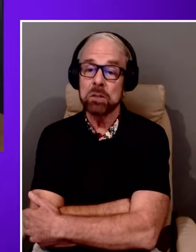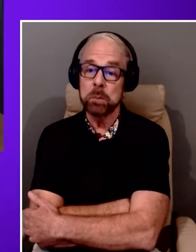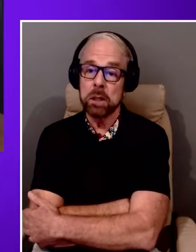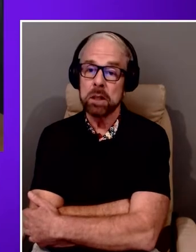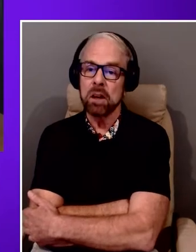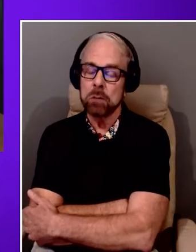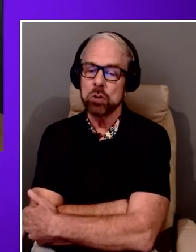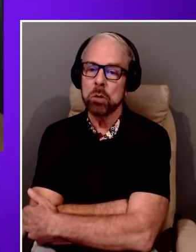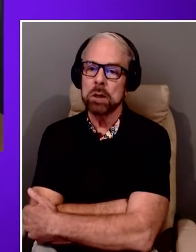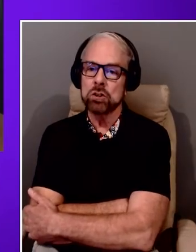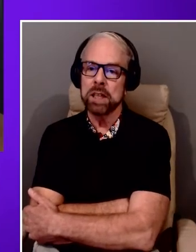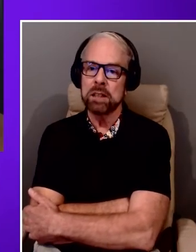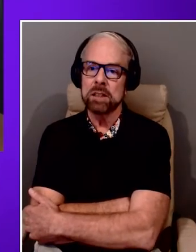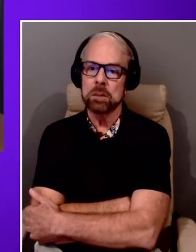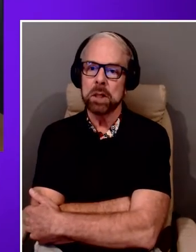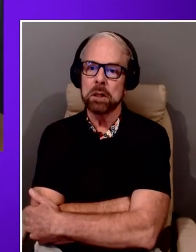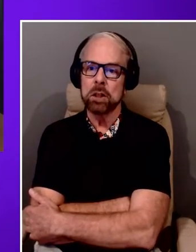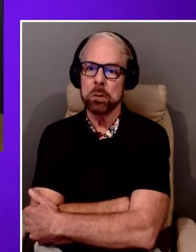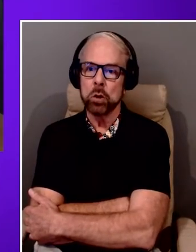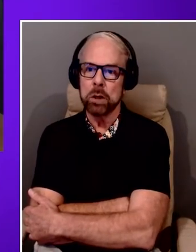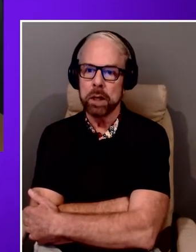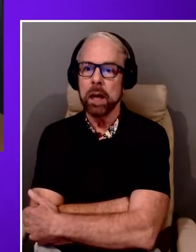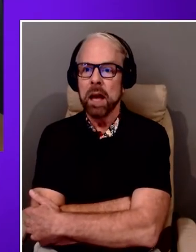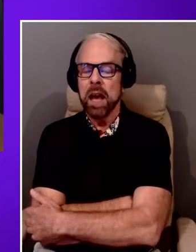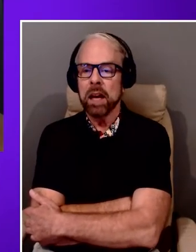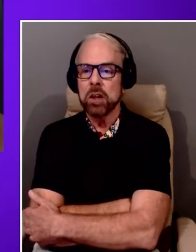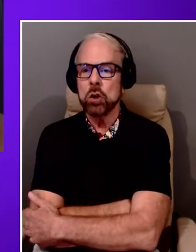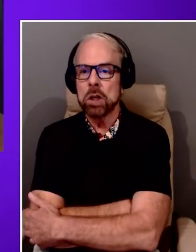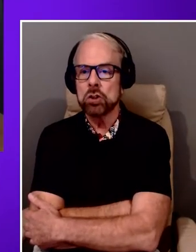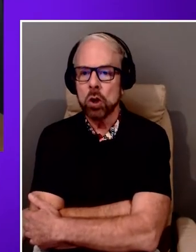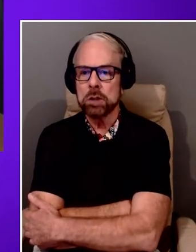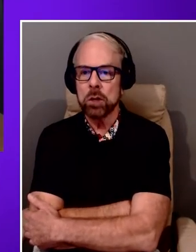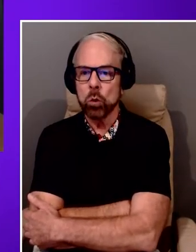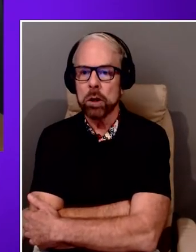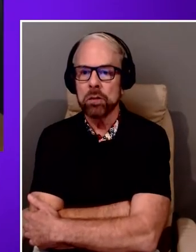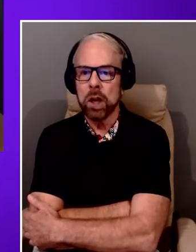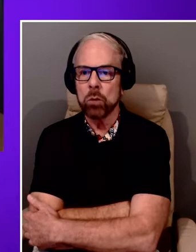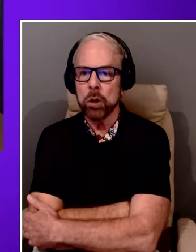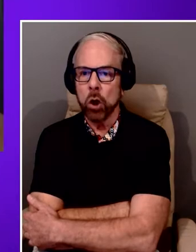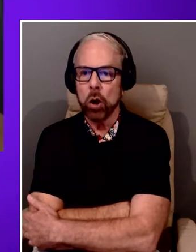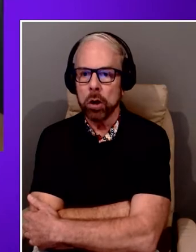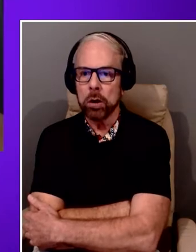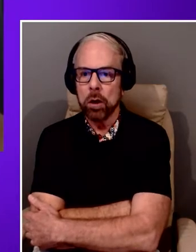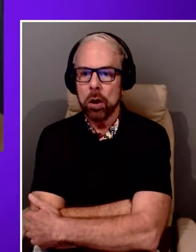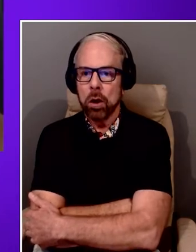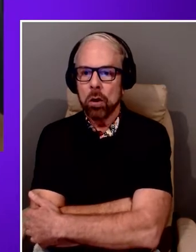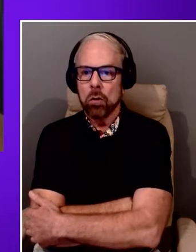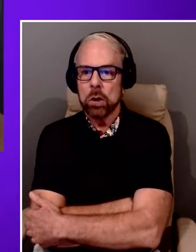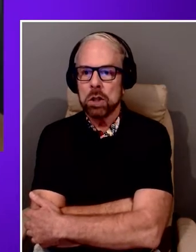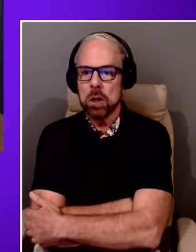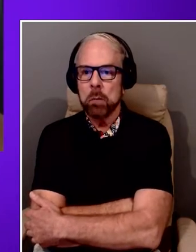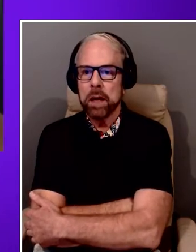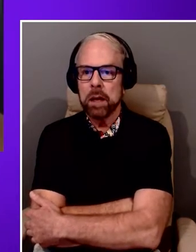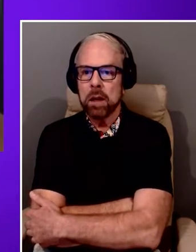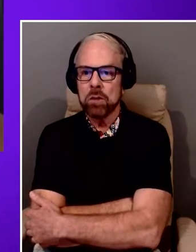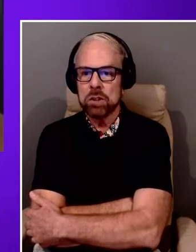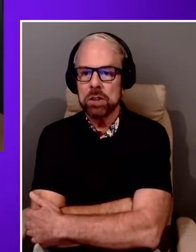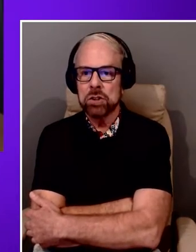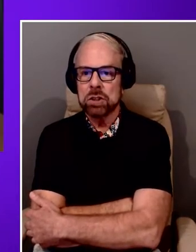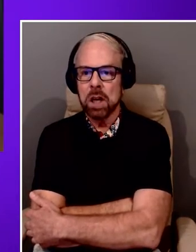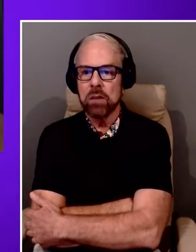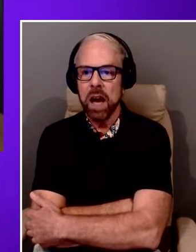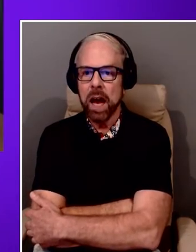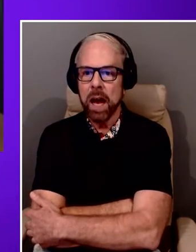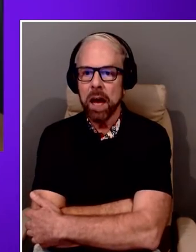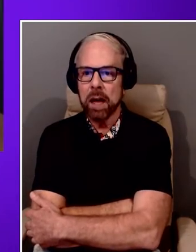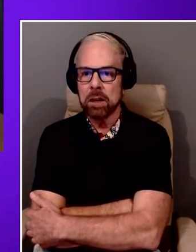They have disability trouble understanding the disability community. And I do consulting work in that regard. Originally, many